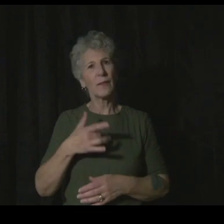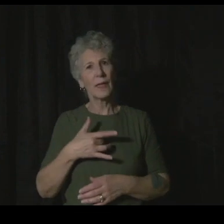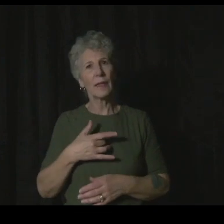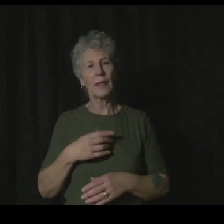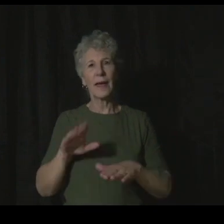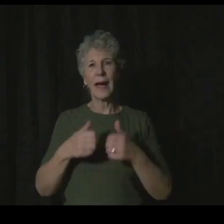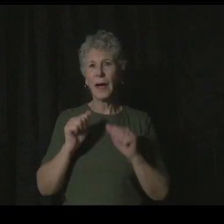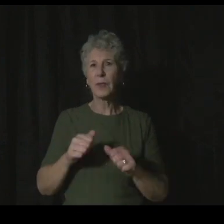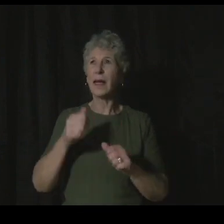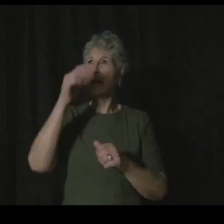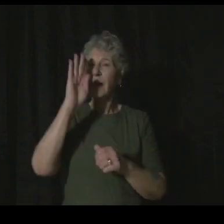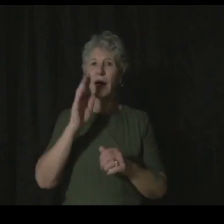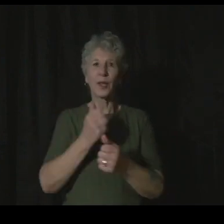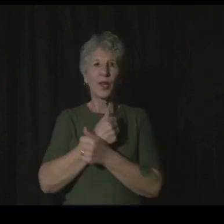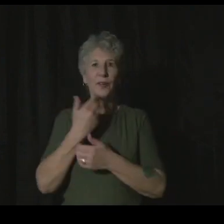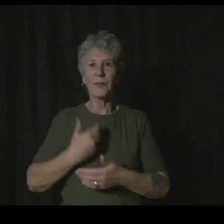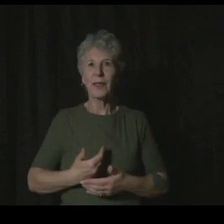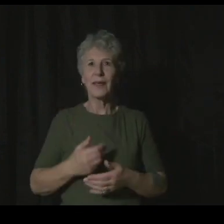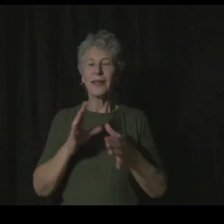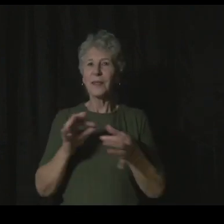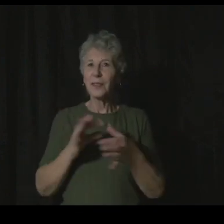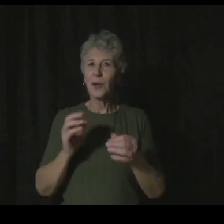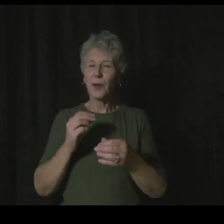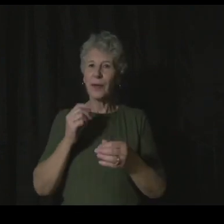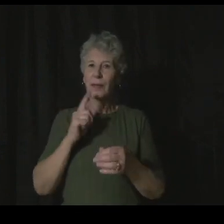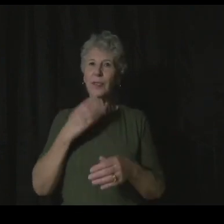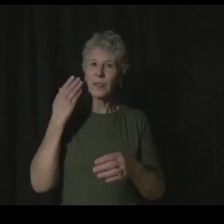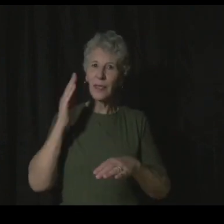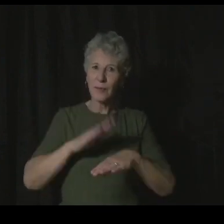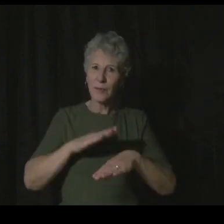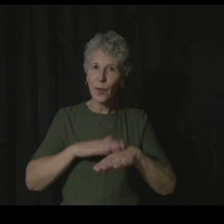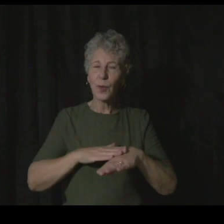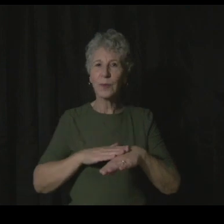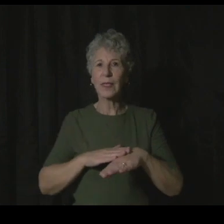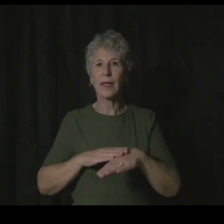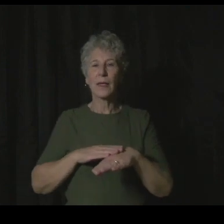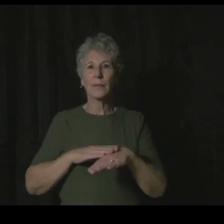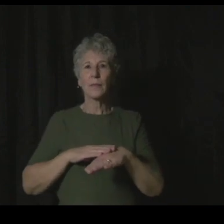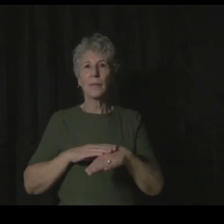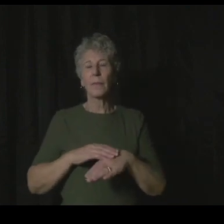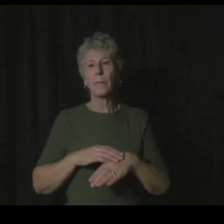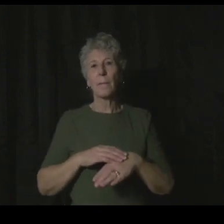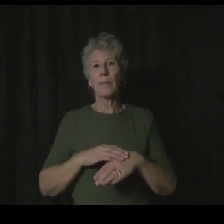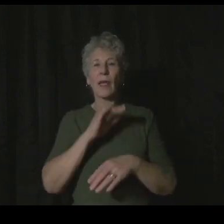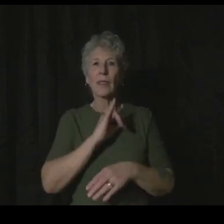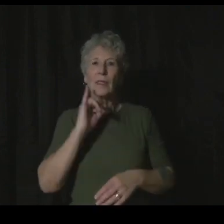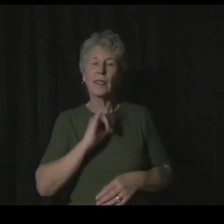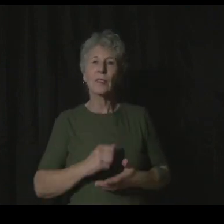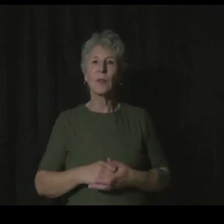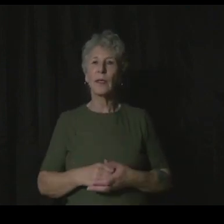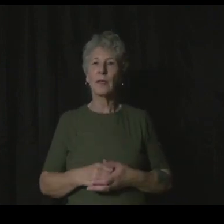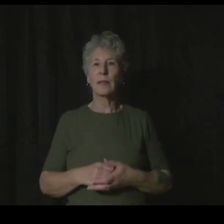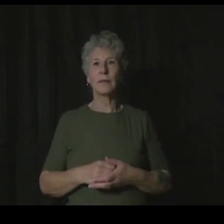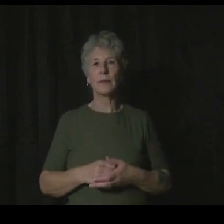The story confirms that it is Israel as a people that received the promise of the Messiah and the right to be at the center of